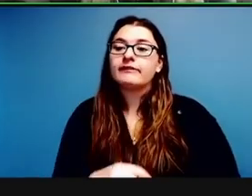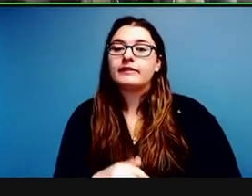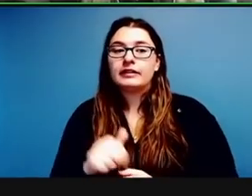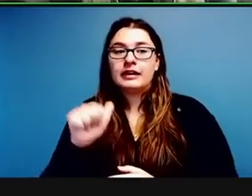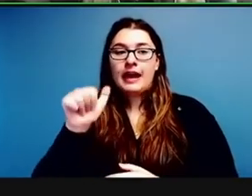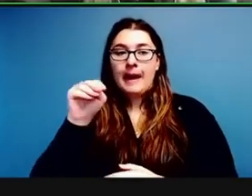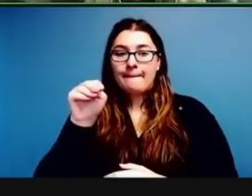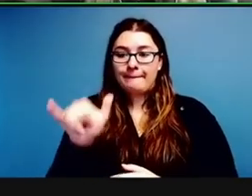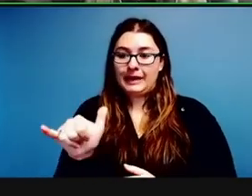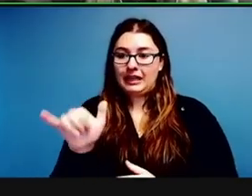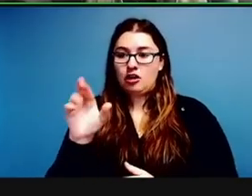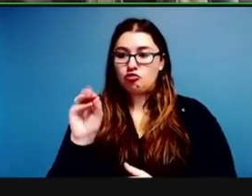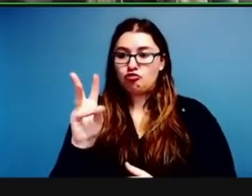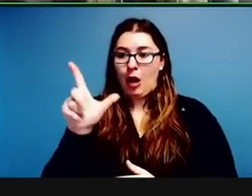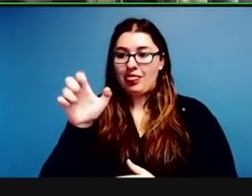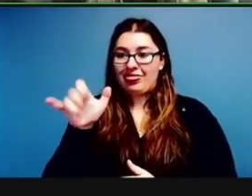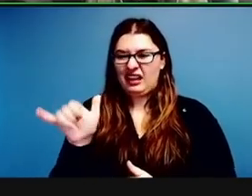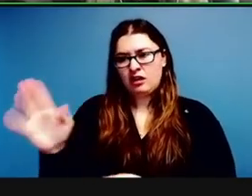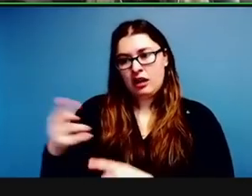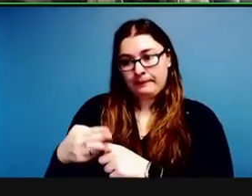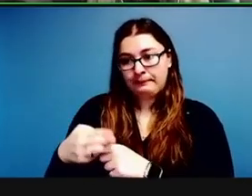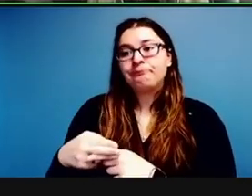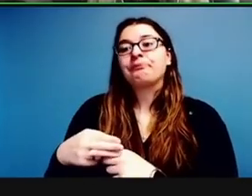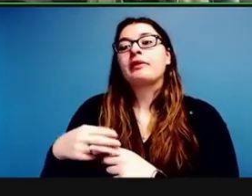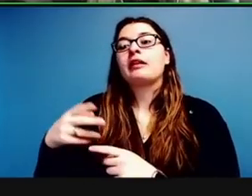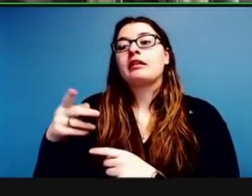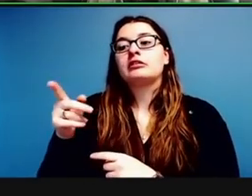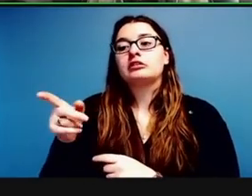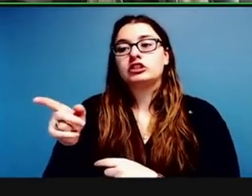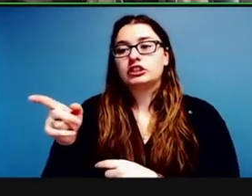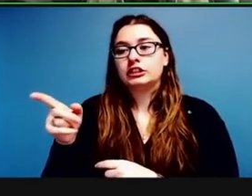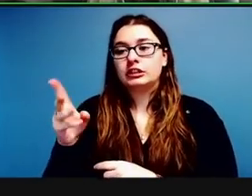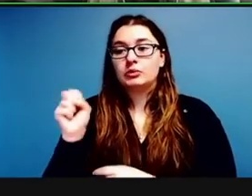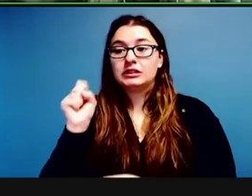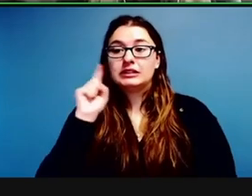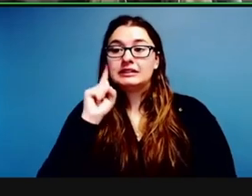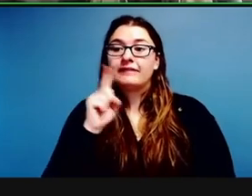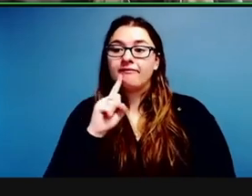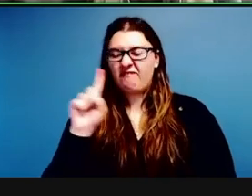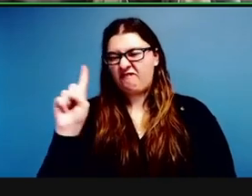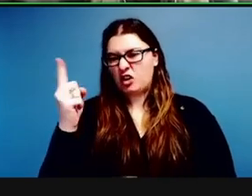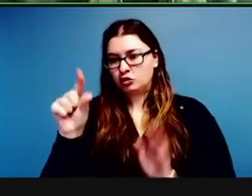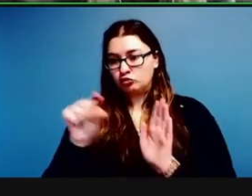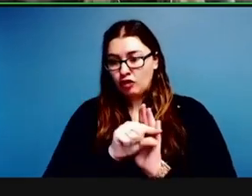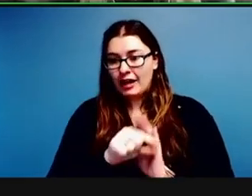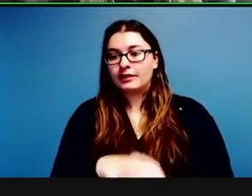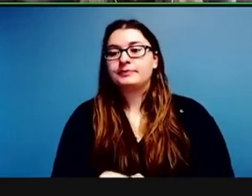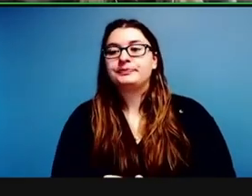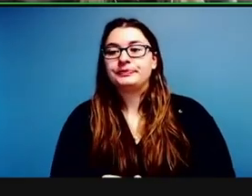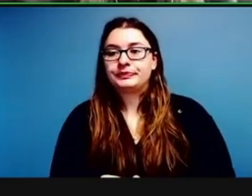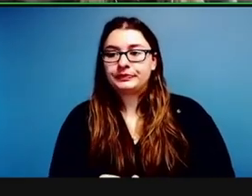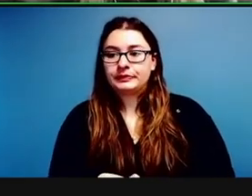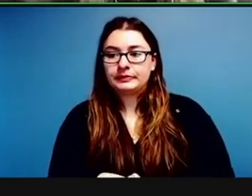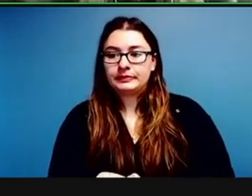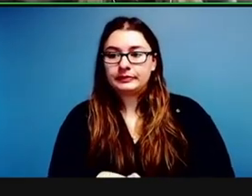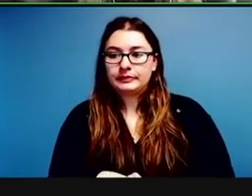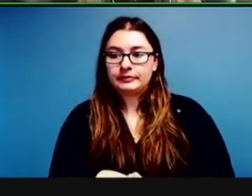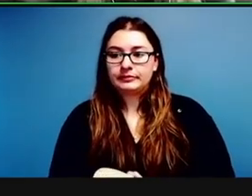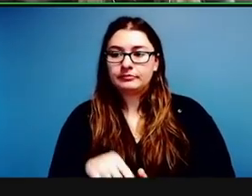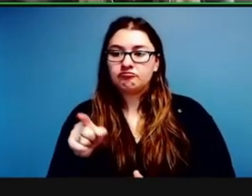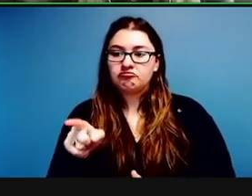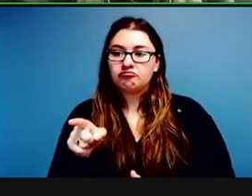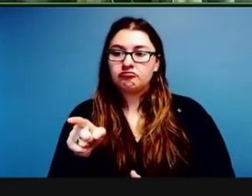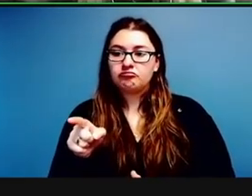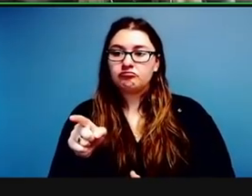Amy Rowley was the student's name, and she was a deaf first grader. And she was